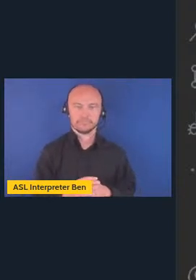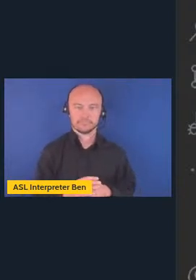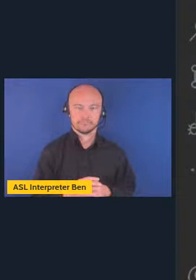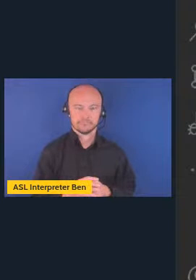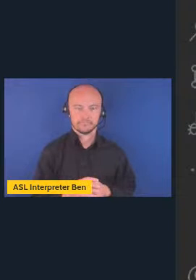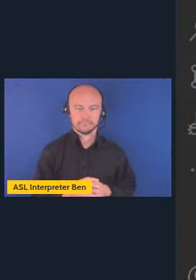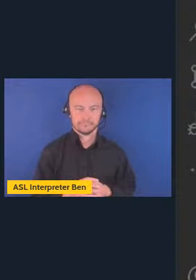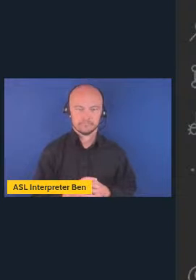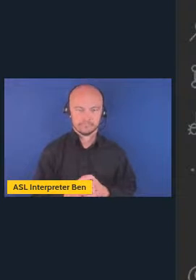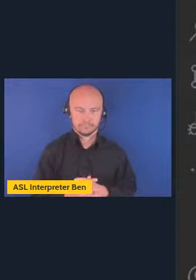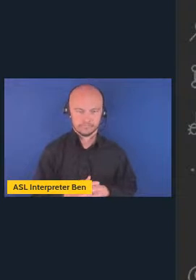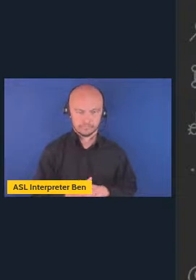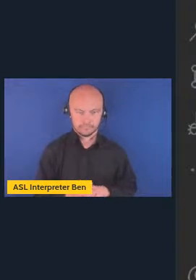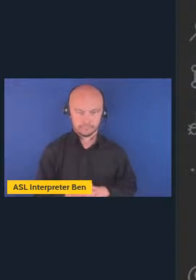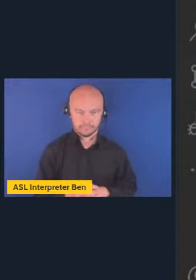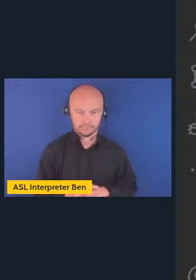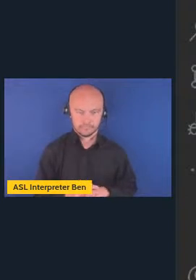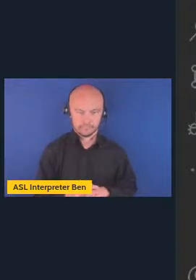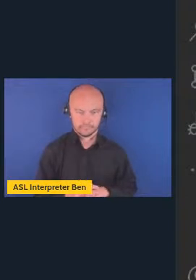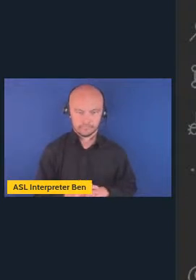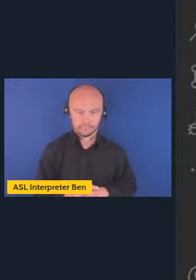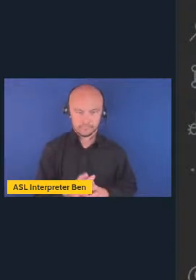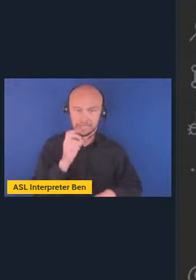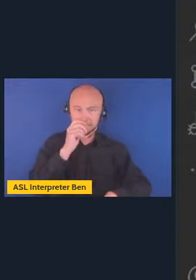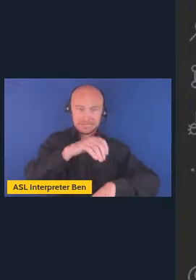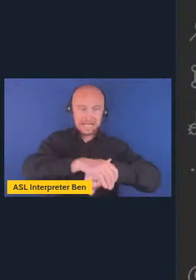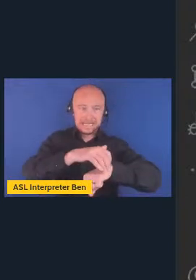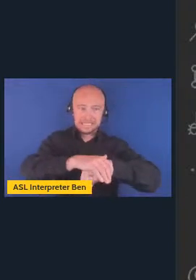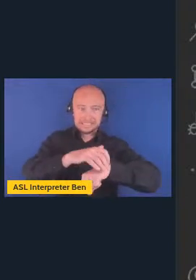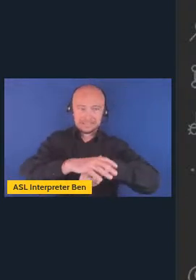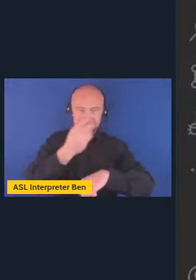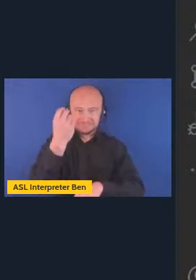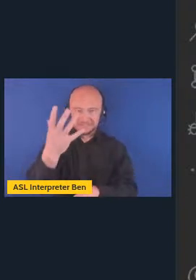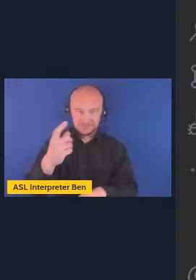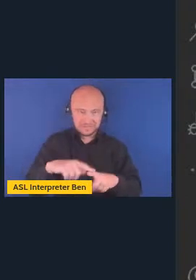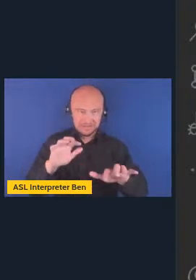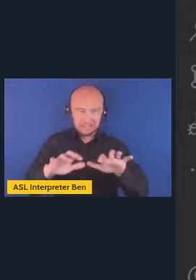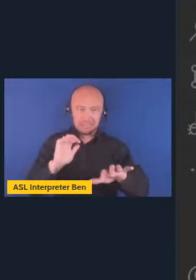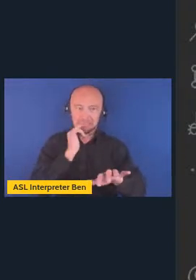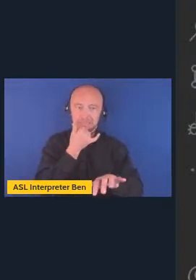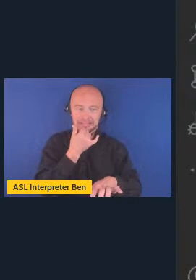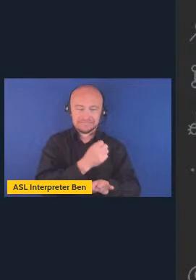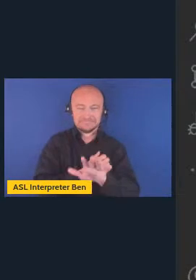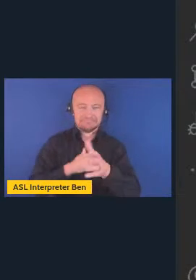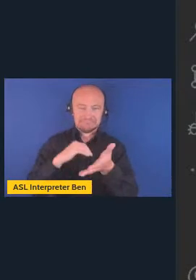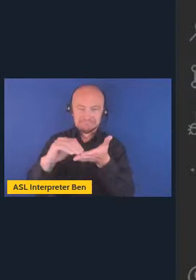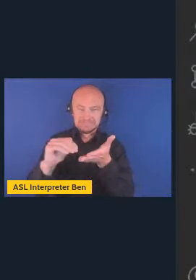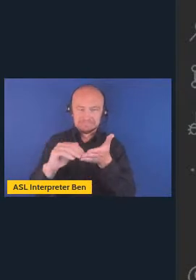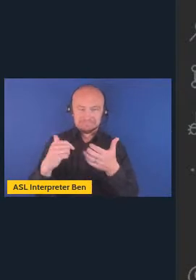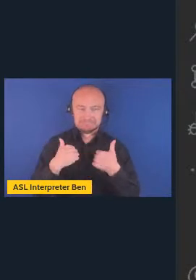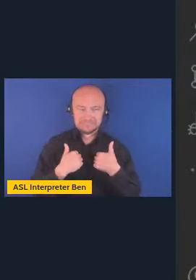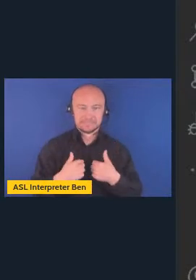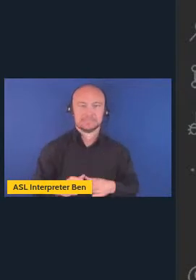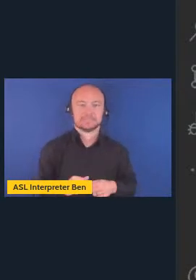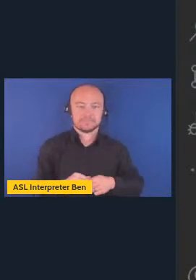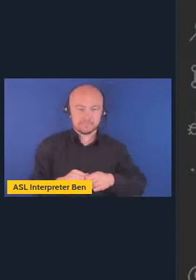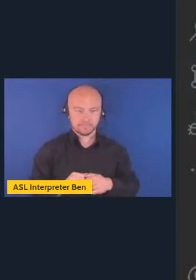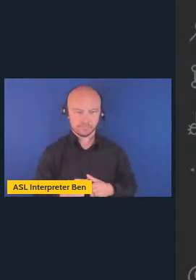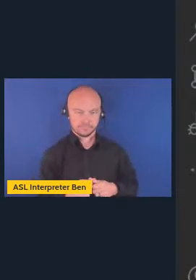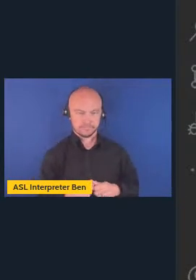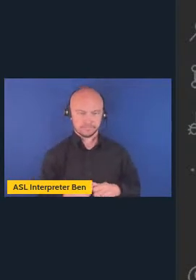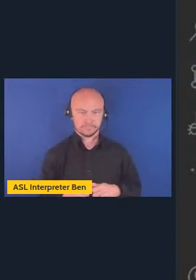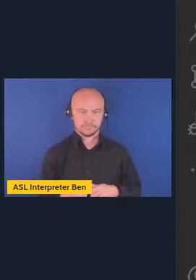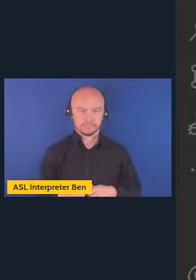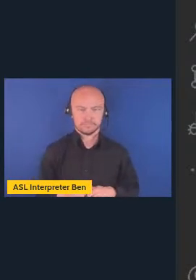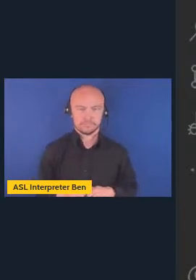Process. Well, not an English speaker, not a native English speaker. Forgive me about this. Yeah, there's too